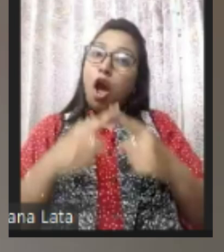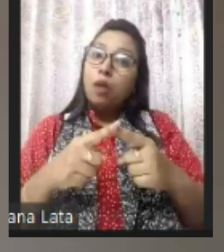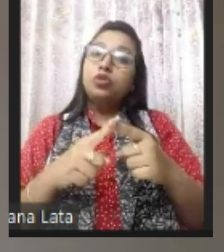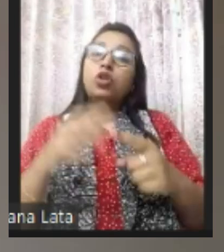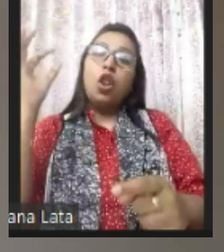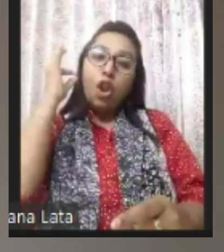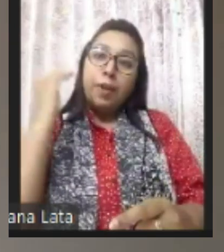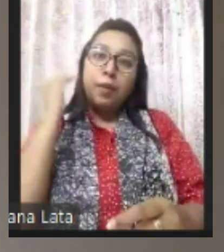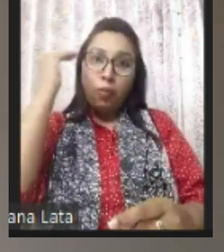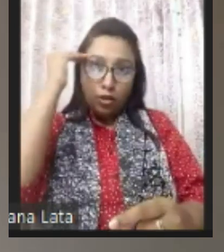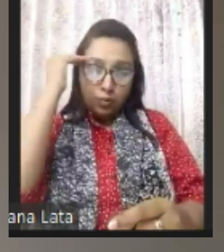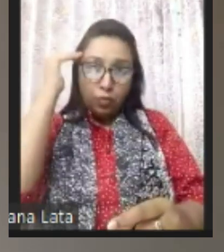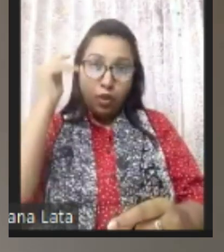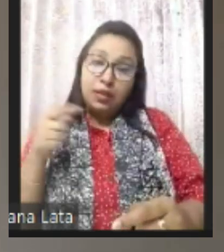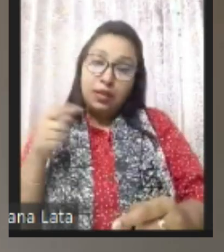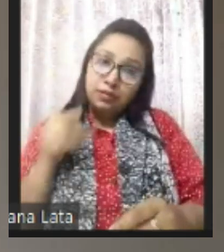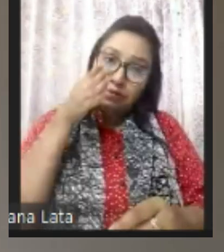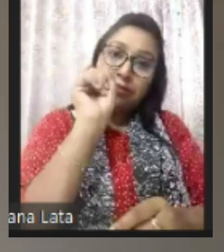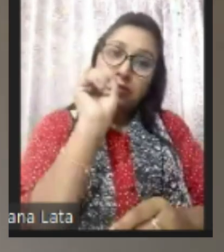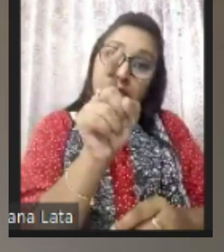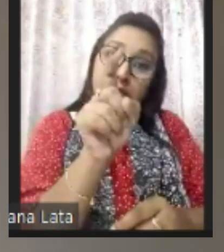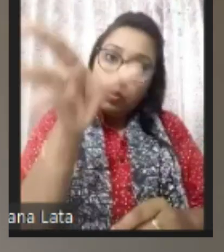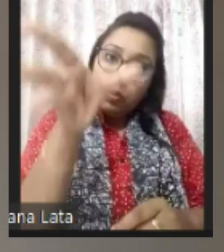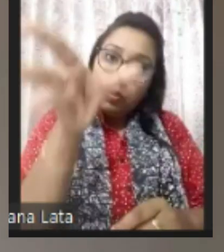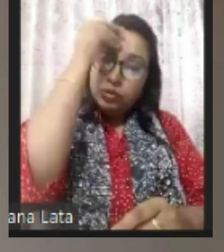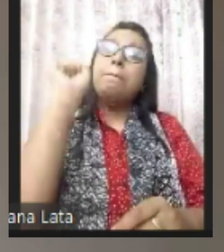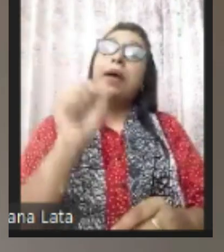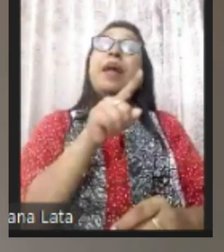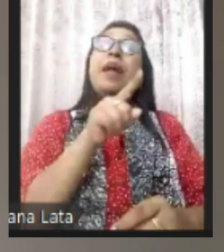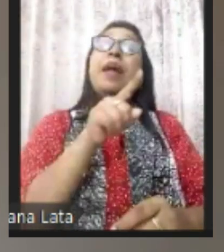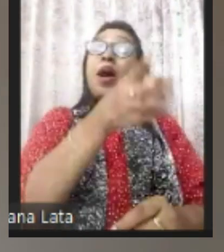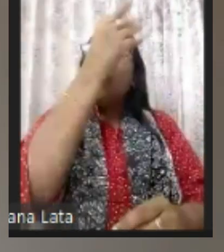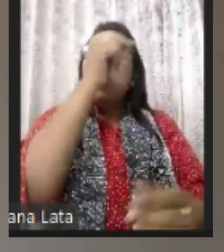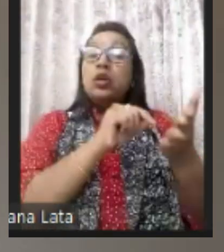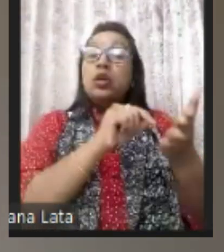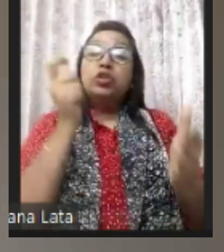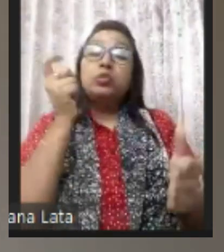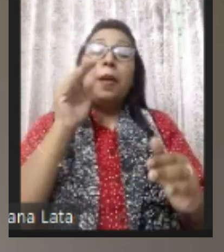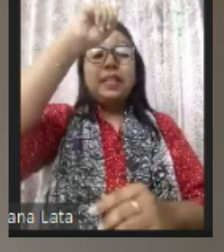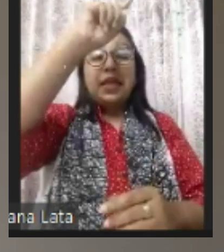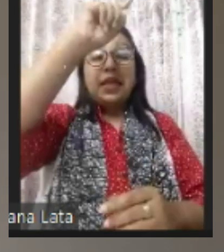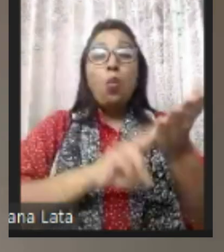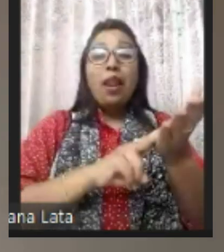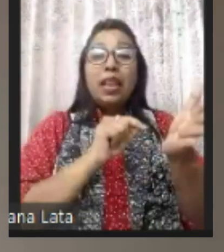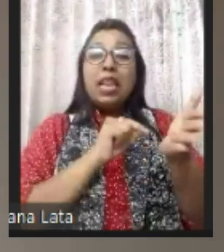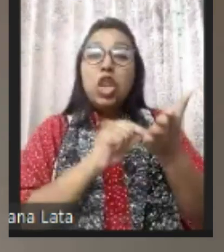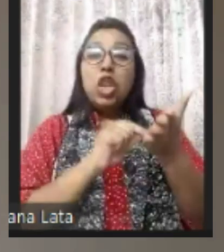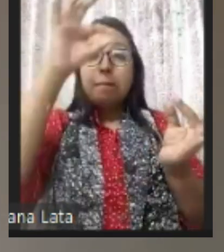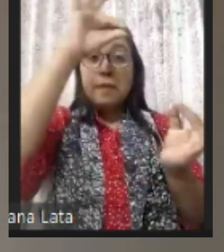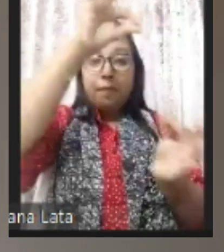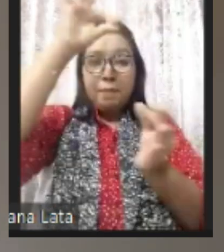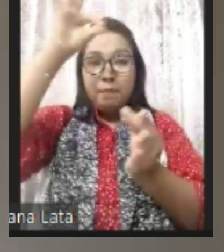guidelines. And to ensure that it is successful, if people